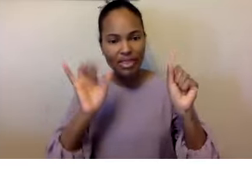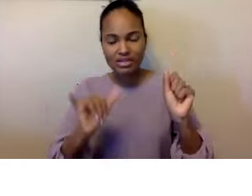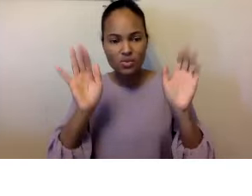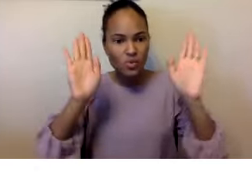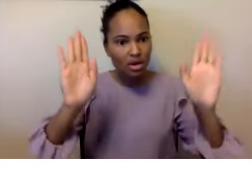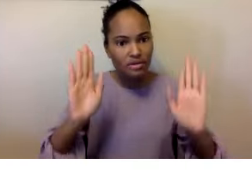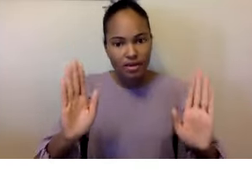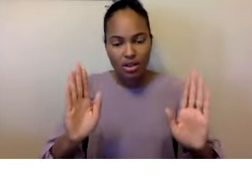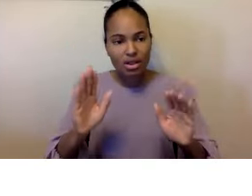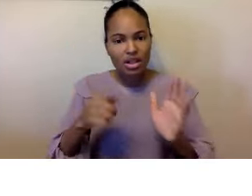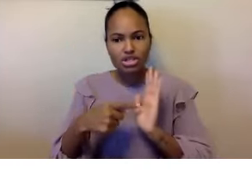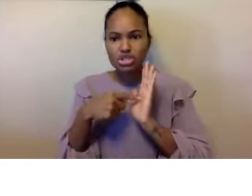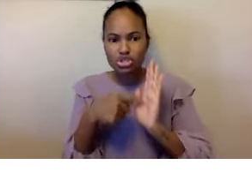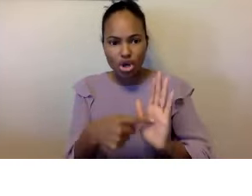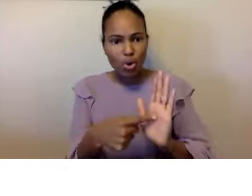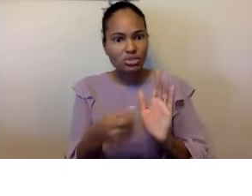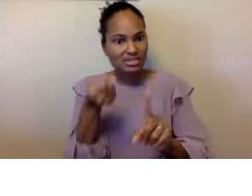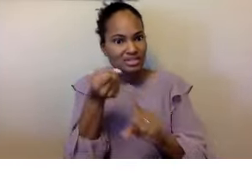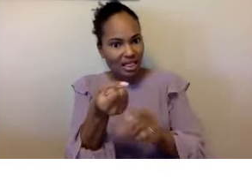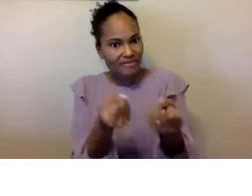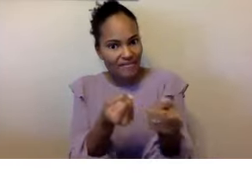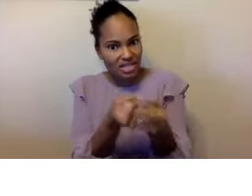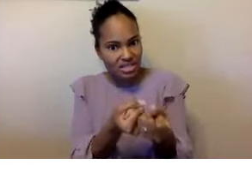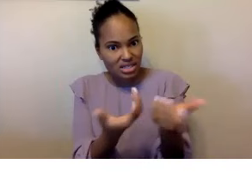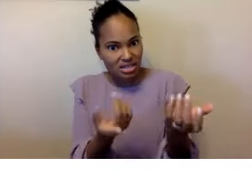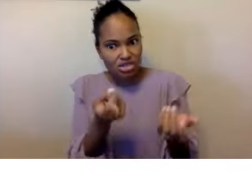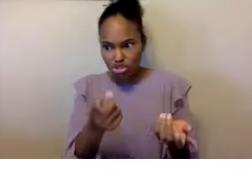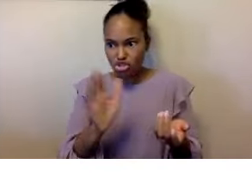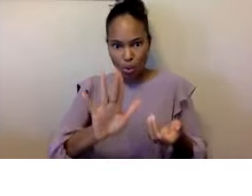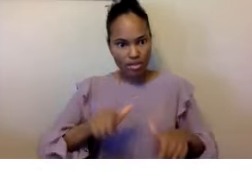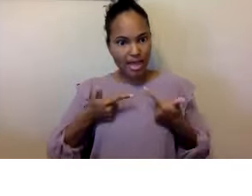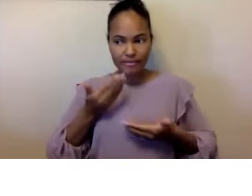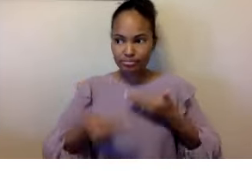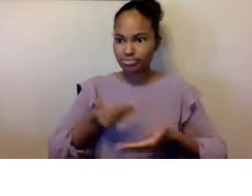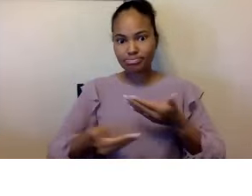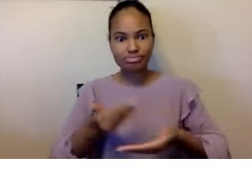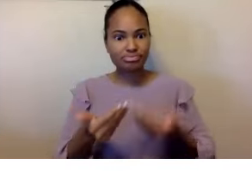that is showing self-advocacy right there. I feel like that is